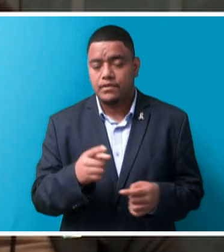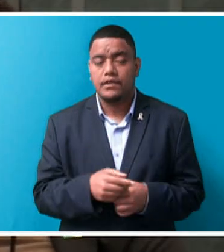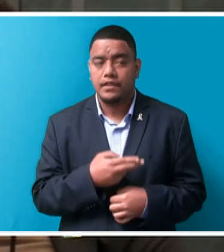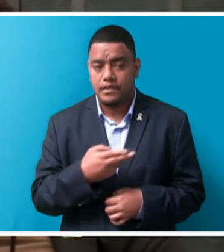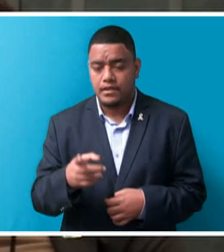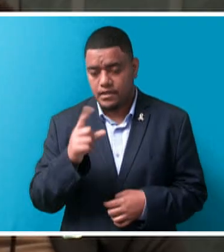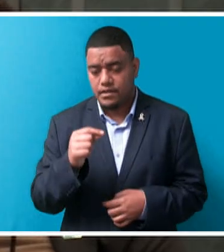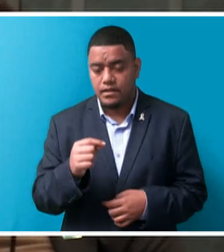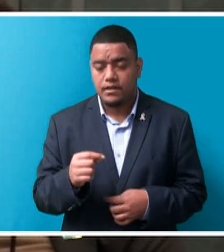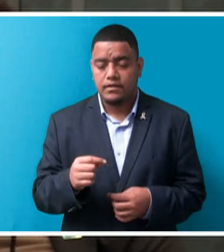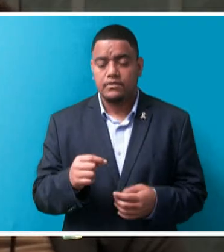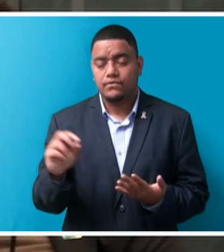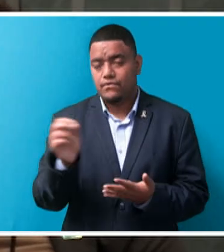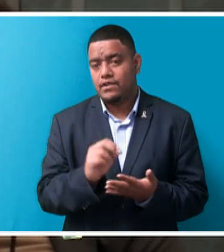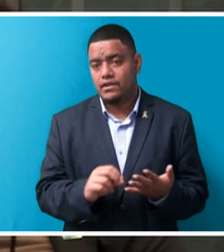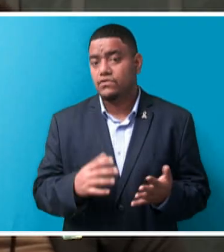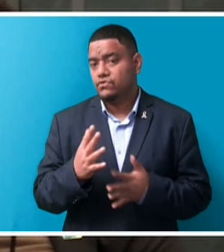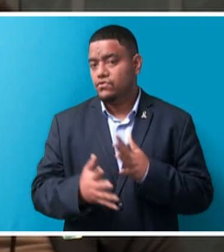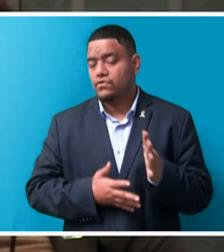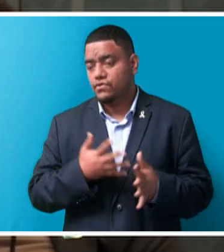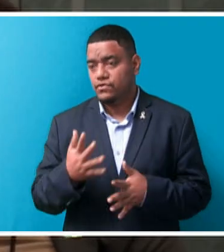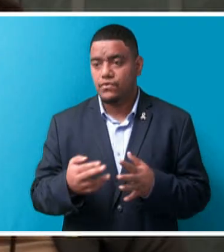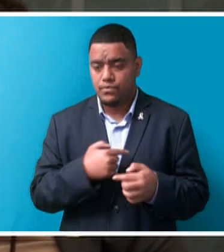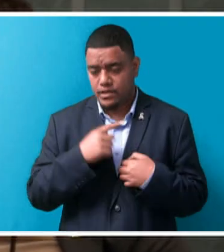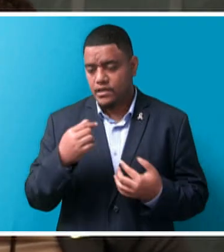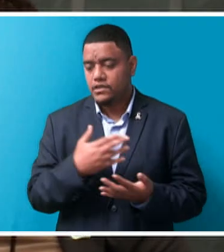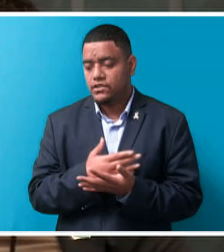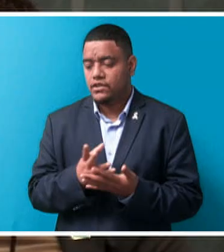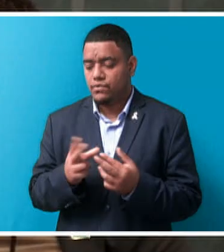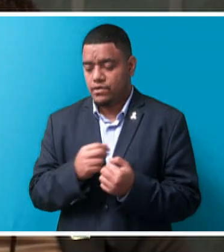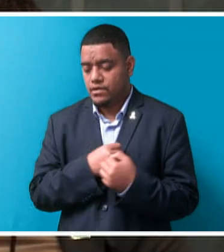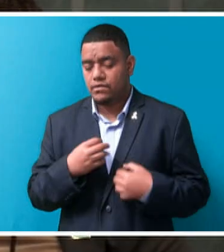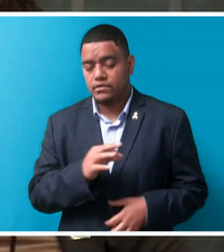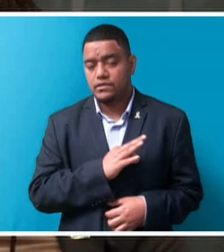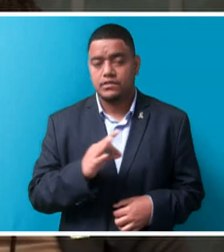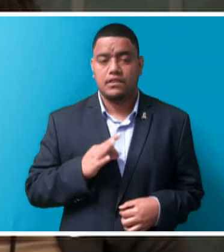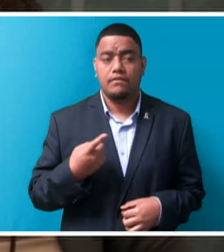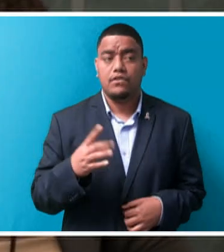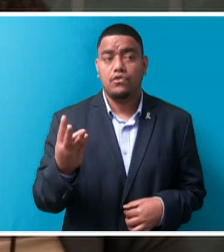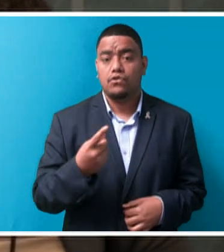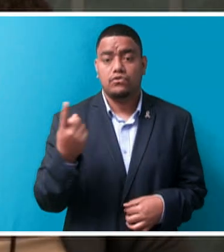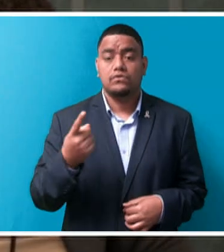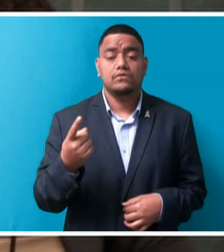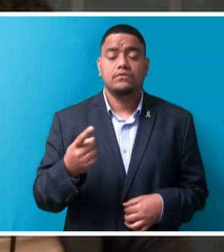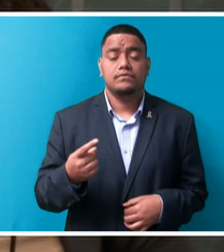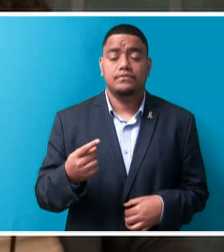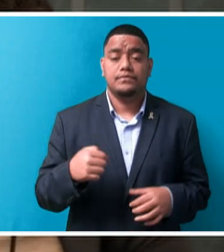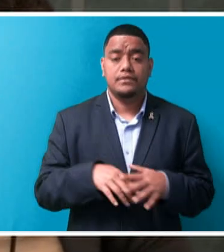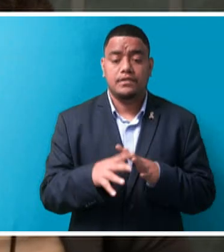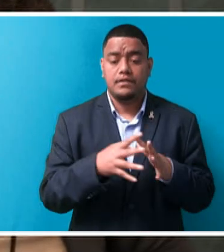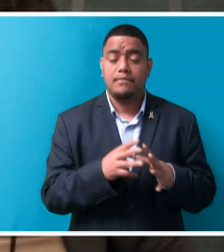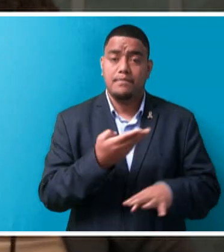be, that we can share with our staff and those civil servants who are out there in the maritime